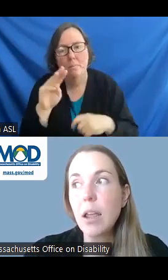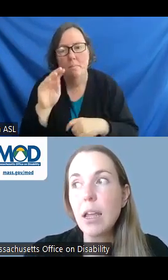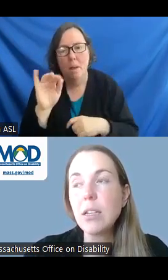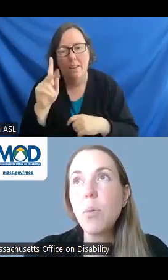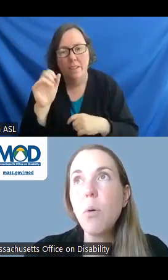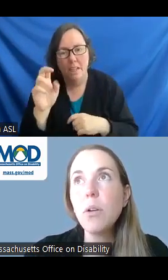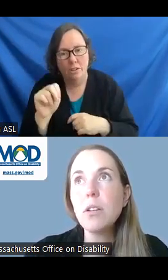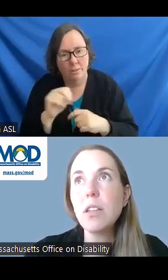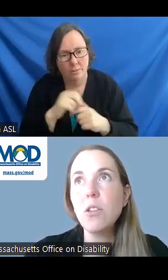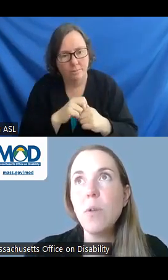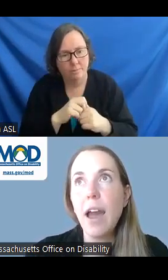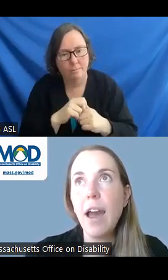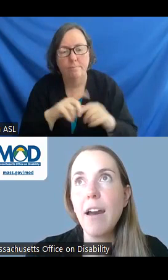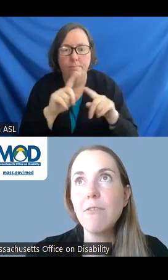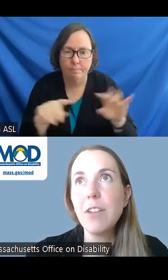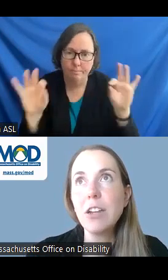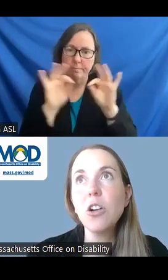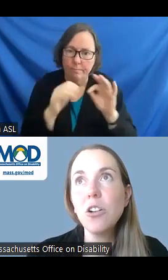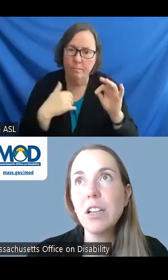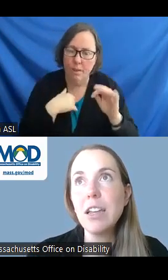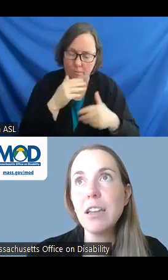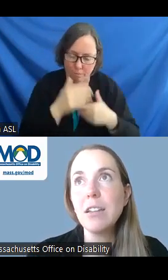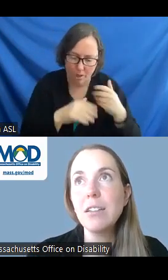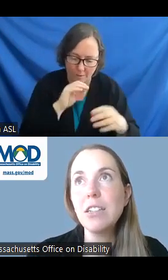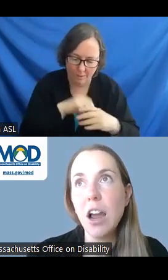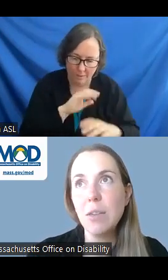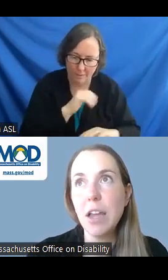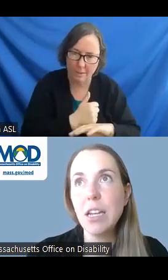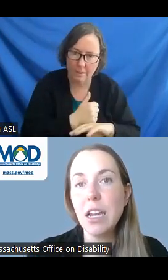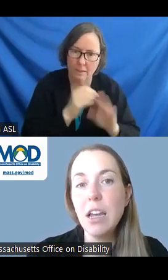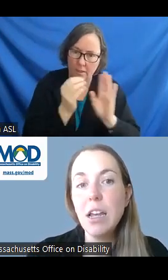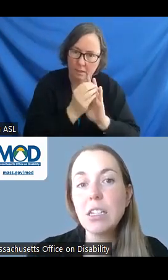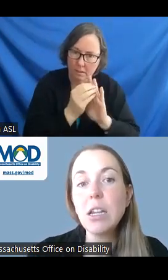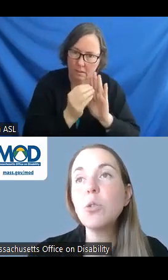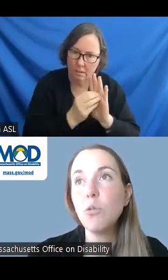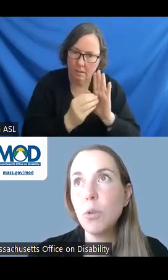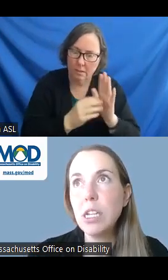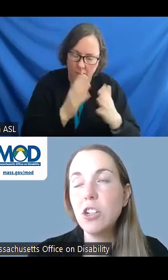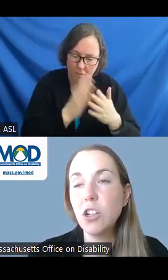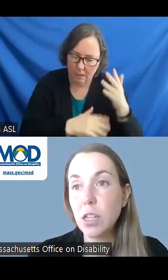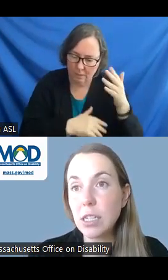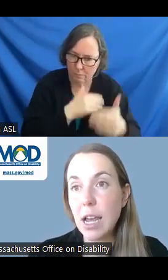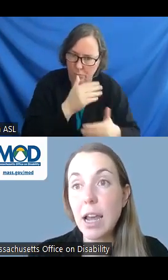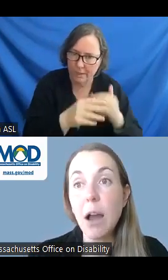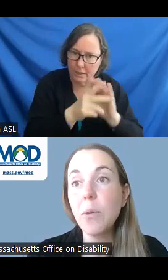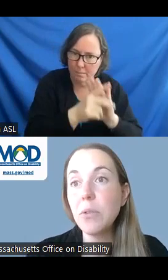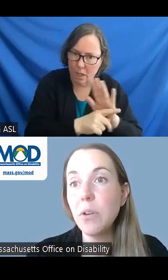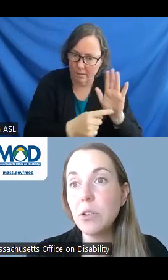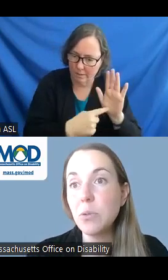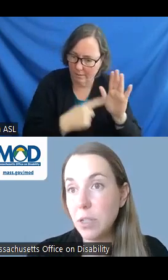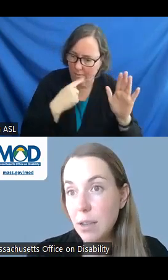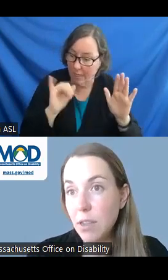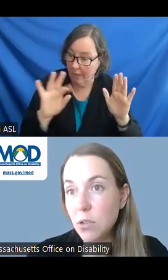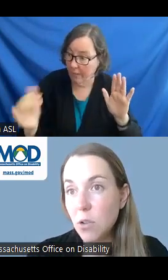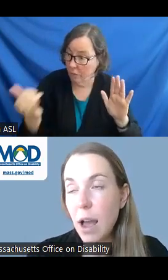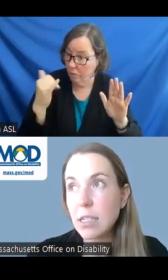but it's important that you have internally documented some sort of procedure that says, how are you going